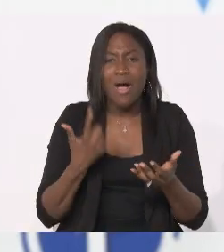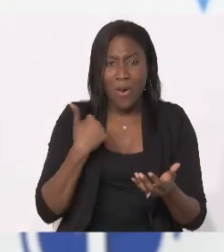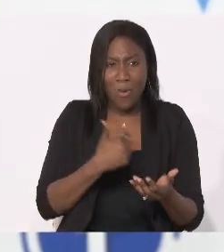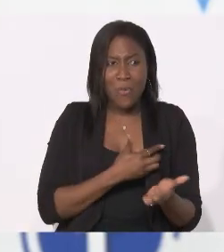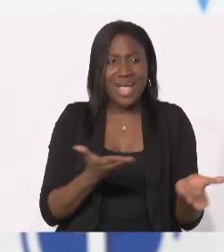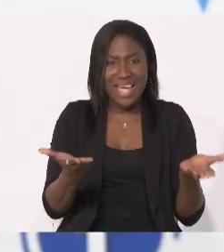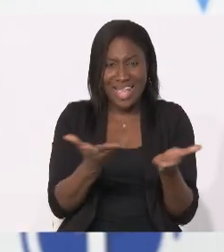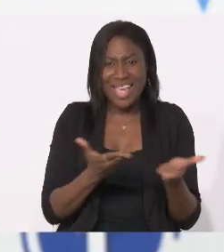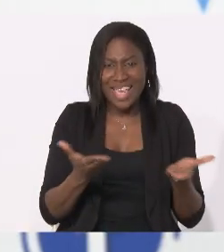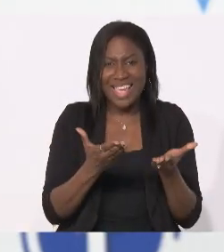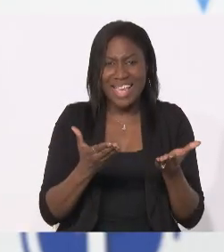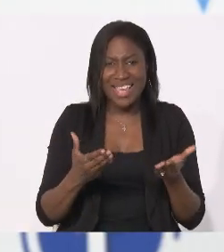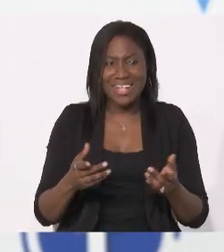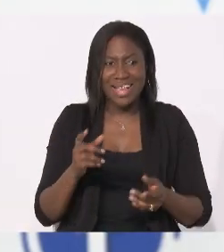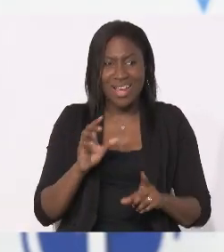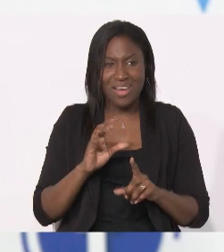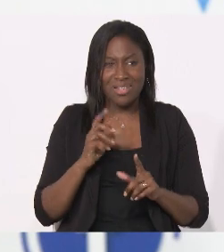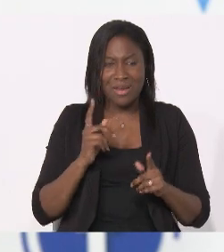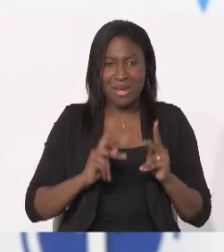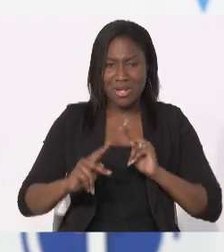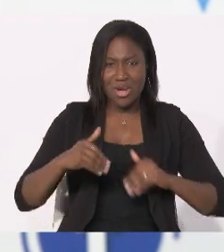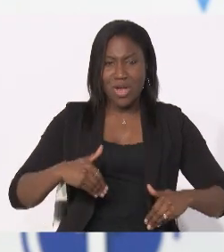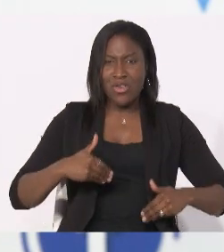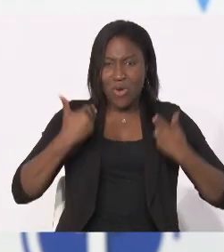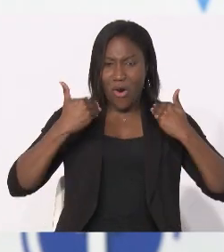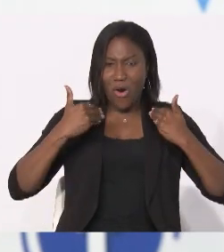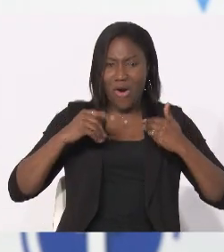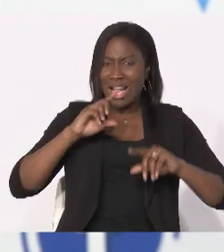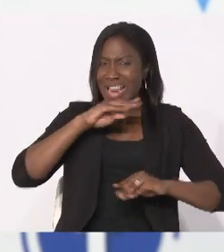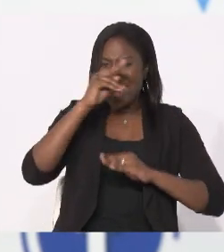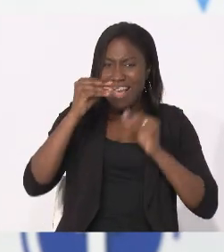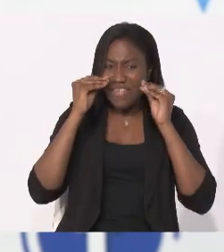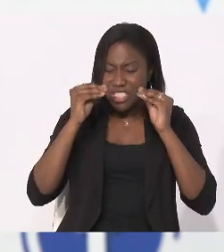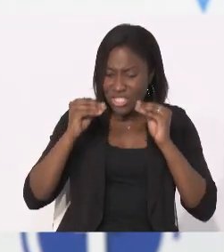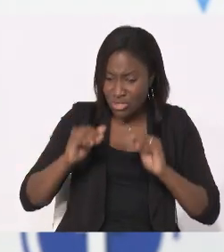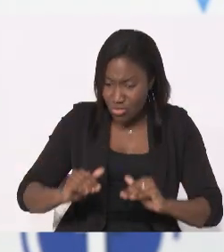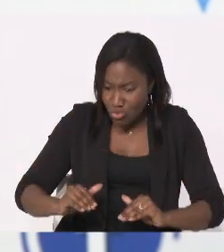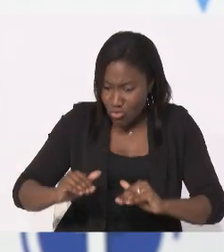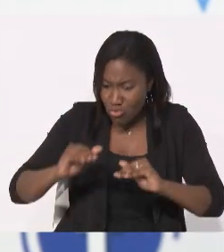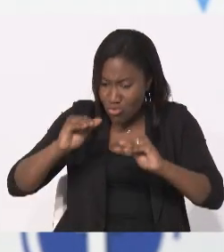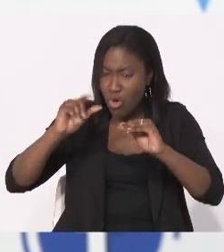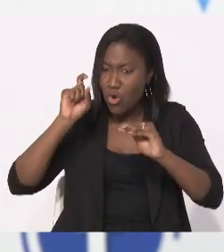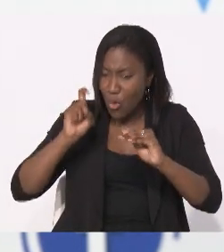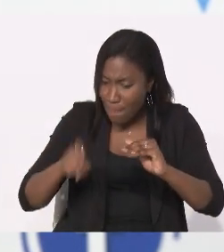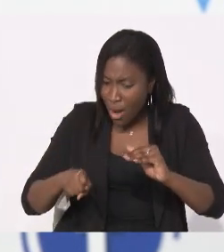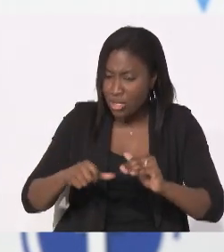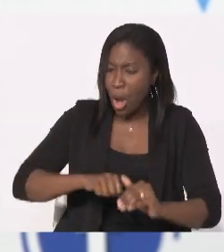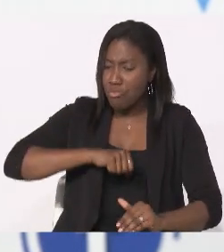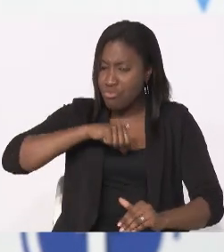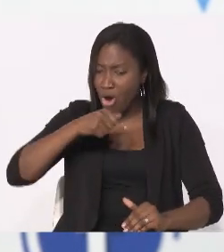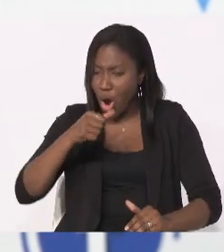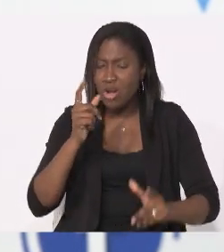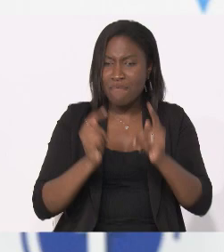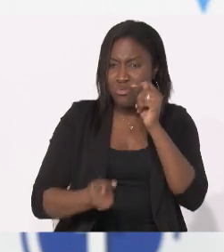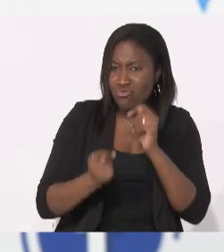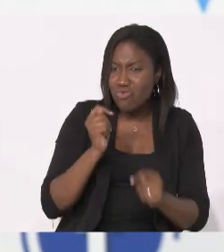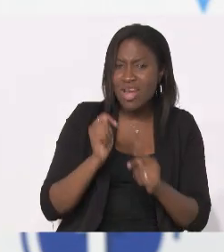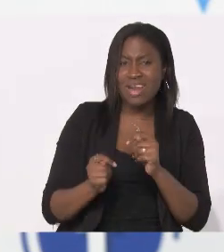get the connections so that you get the energy that we need to actually make it What thrive? about the who?